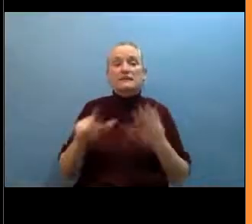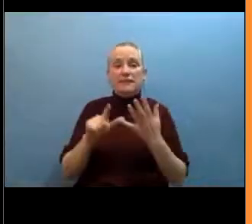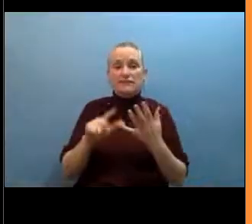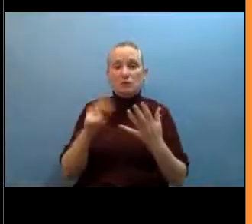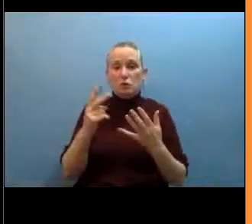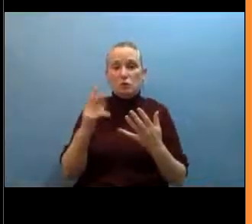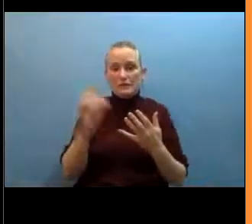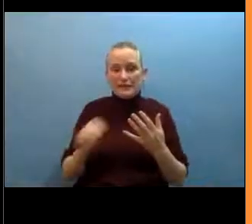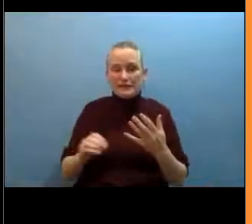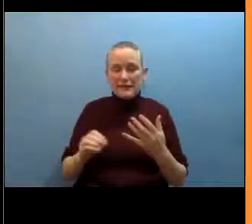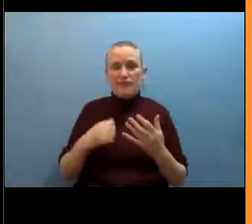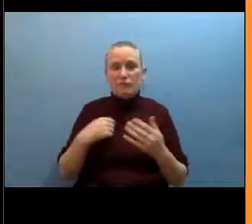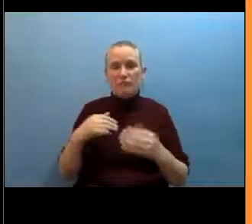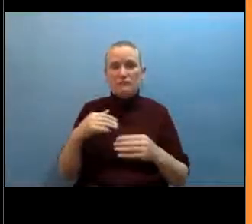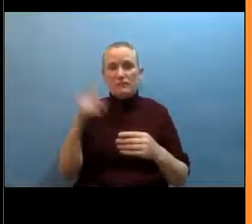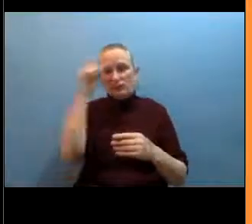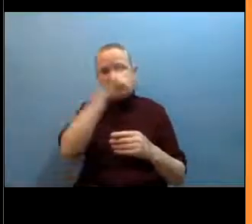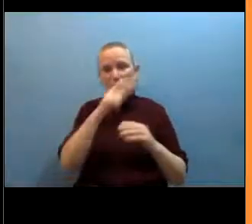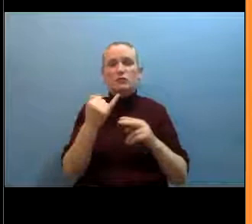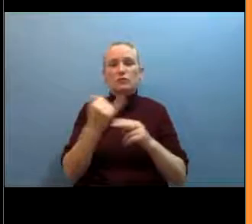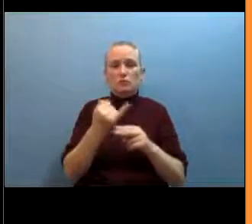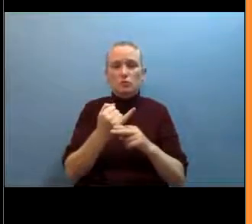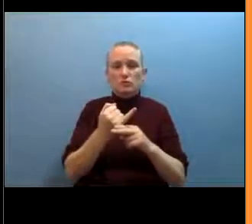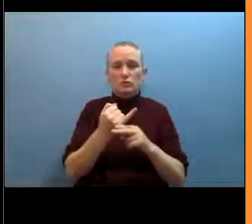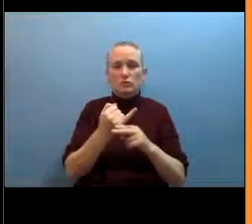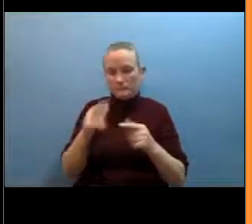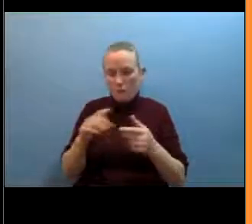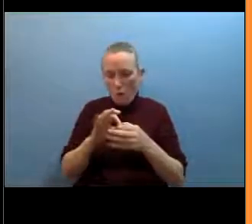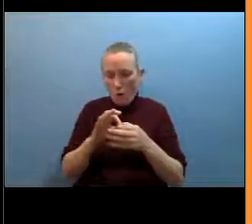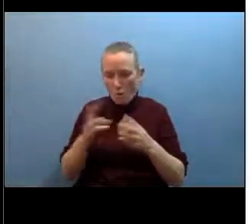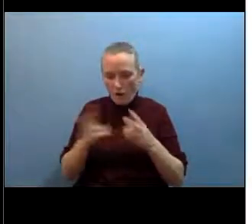difficulty with, alongside homework and exams.